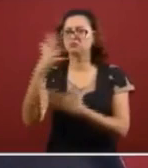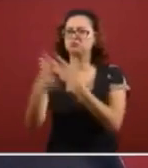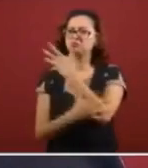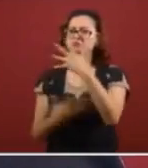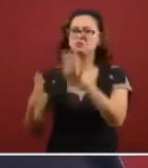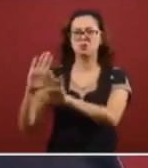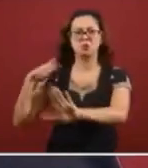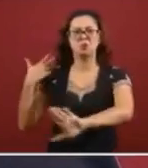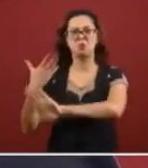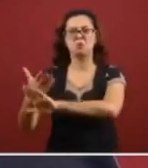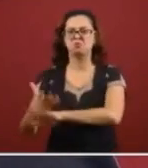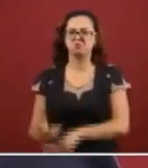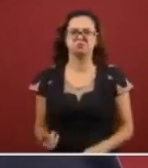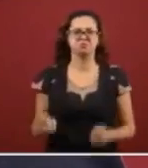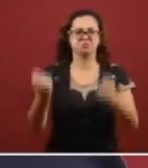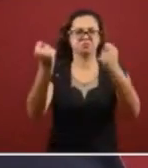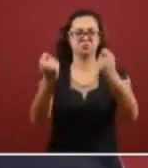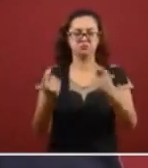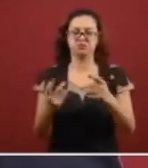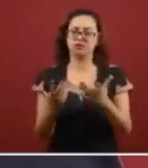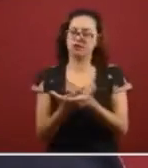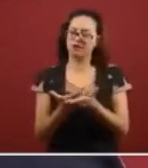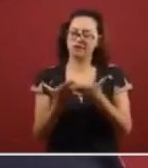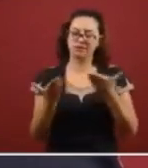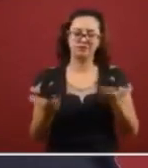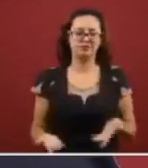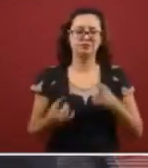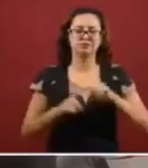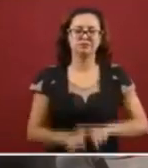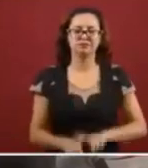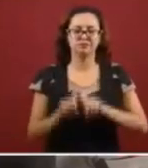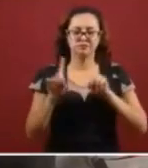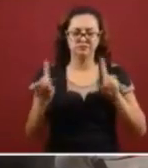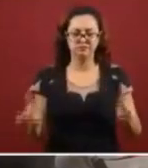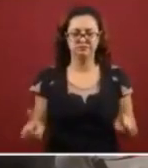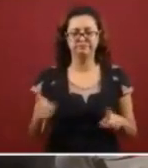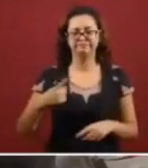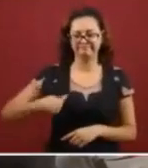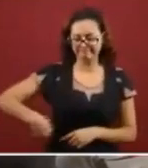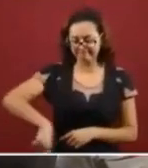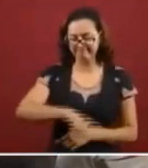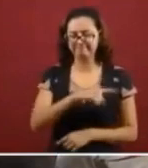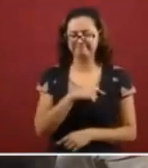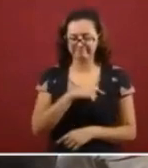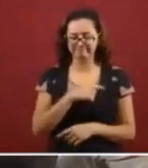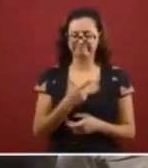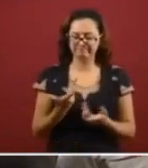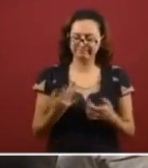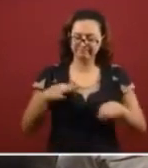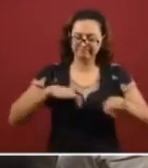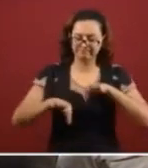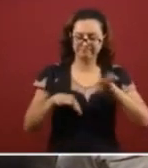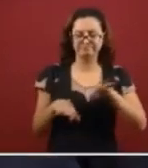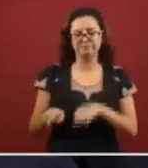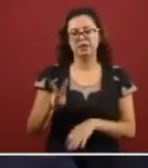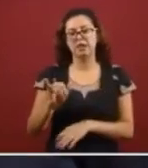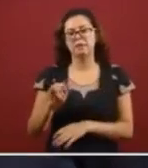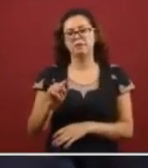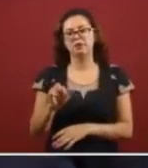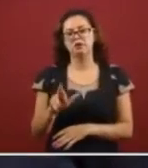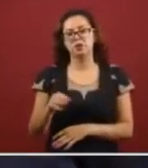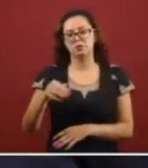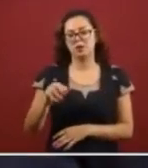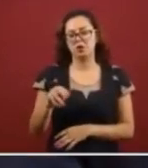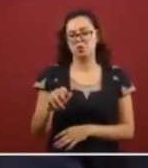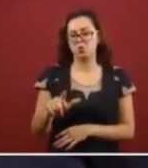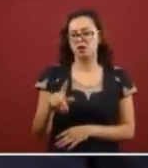the impacts that it had on the environment. And we're dealing with this, and Toledo is working